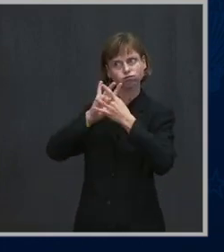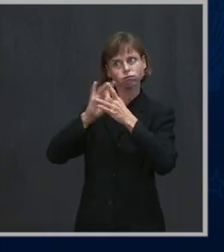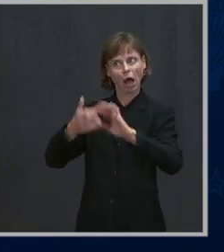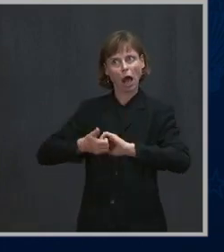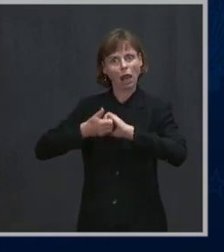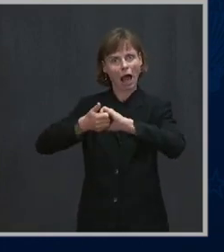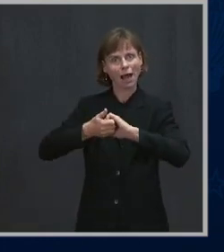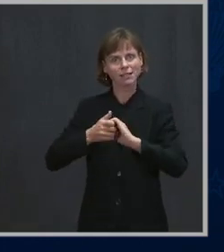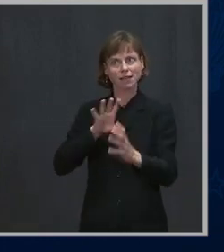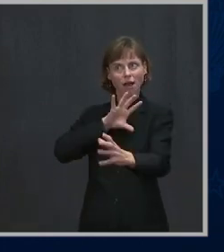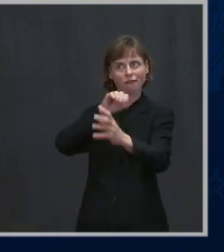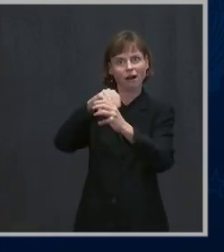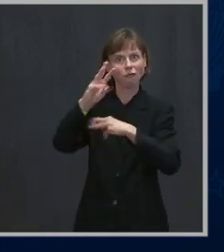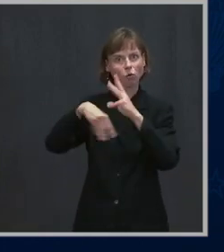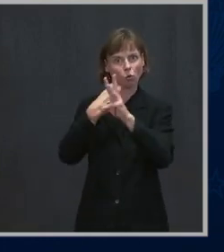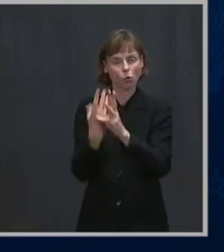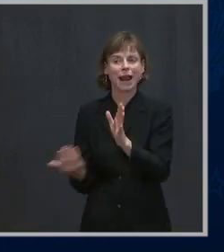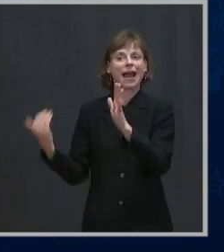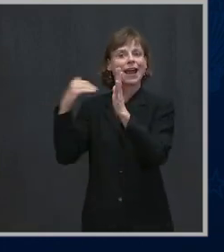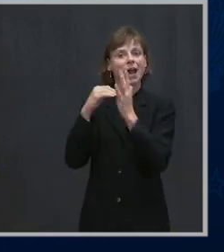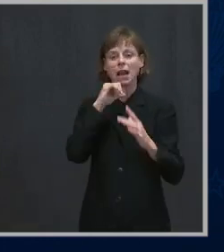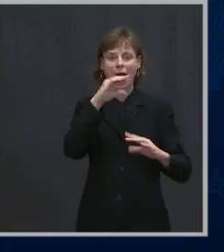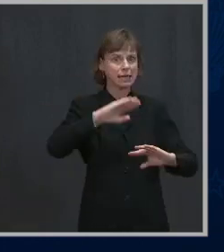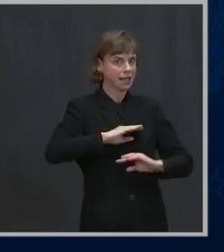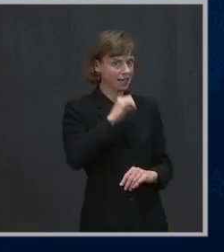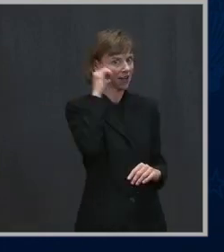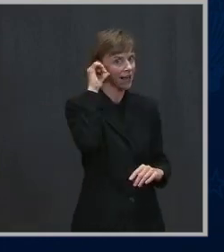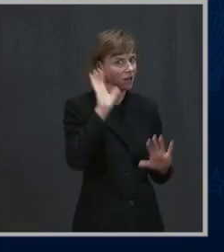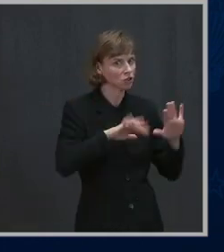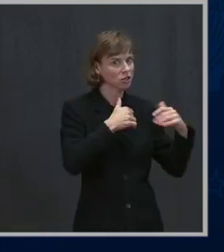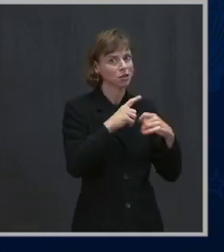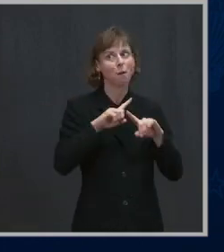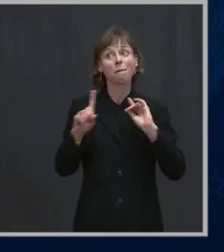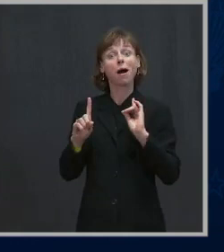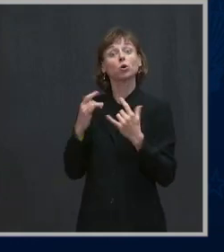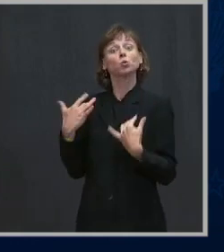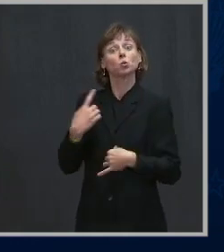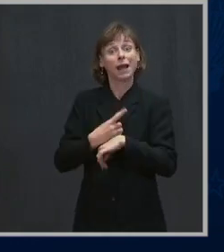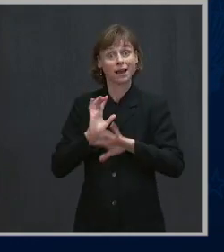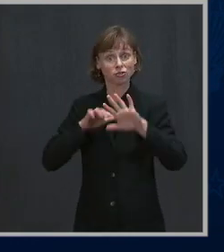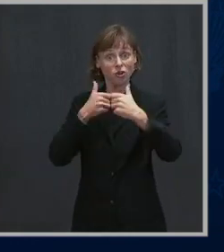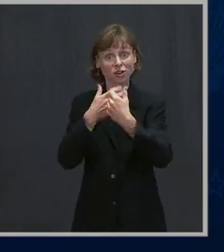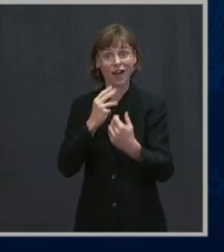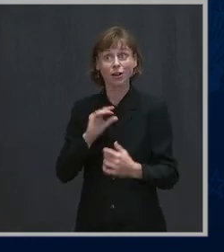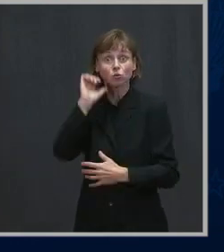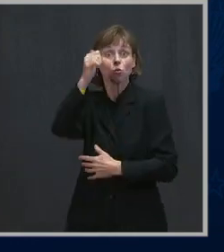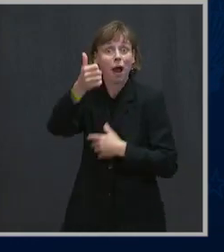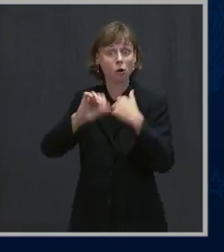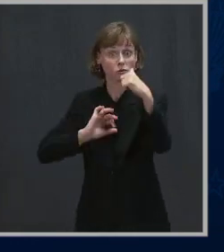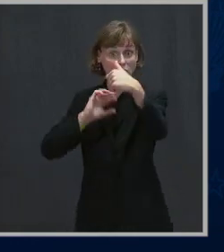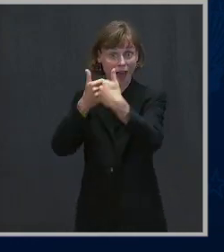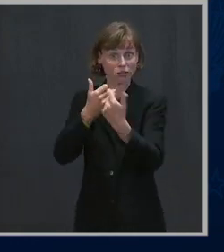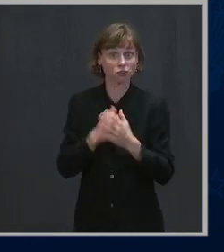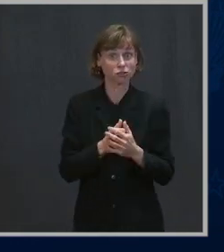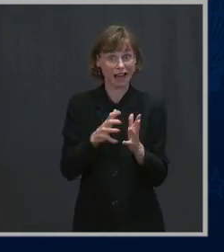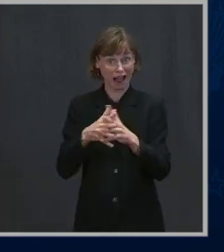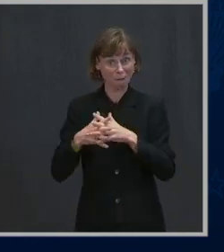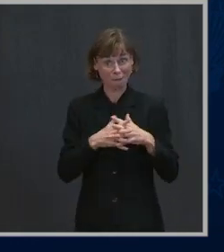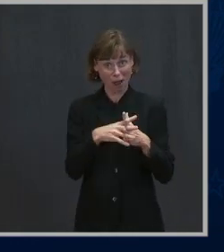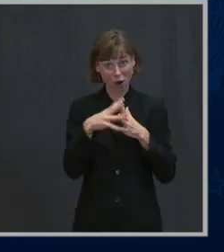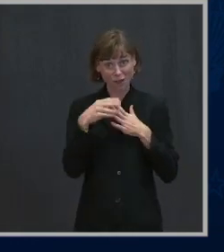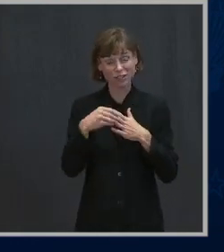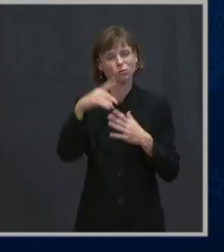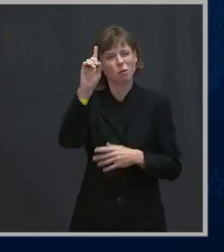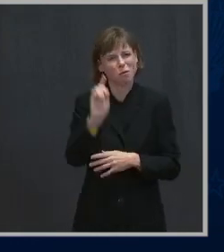once again not to meet yesterday's challenges but today's and tomorrow's american leadership must